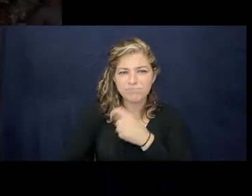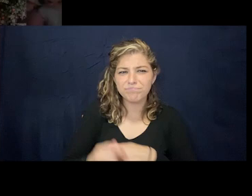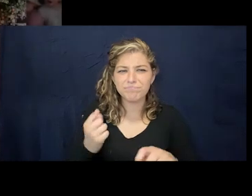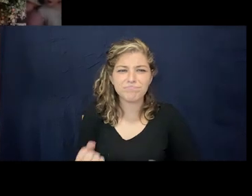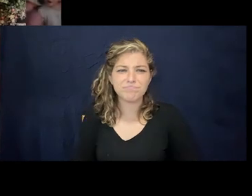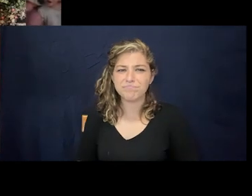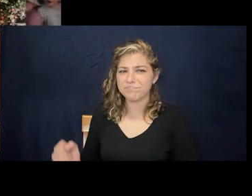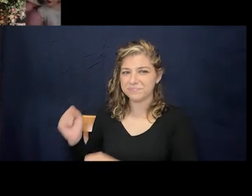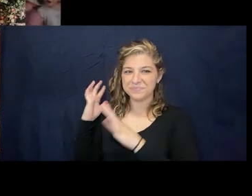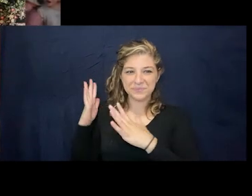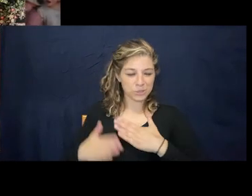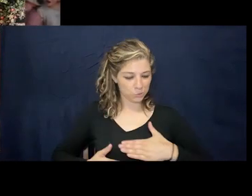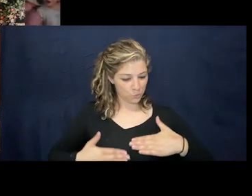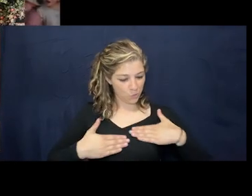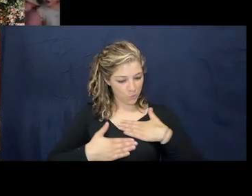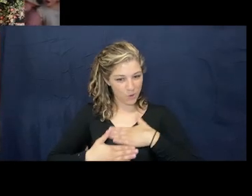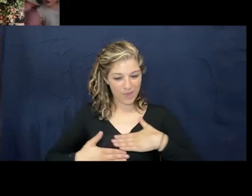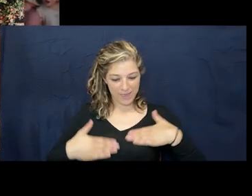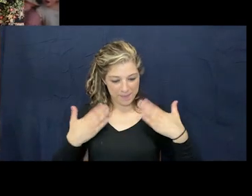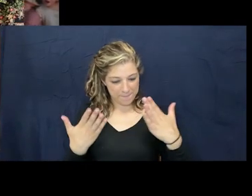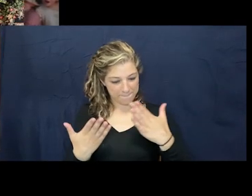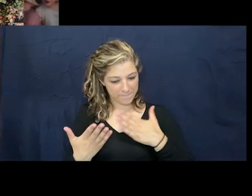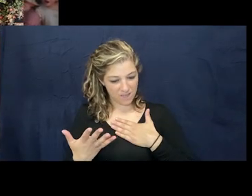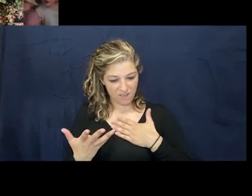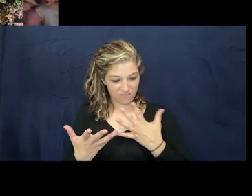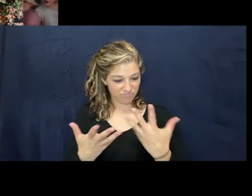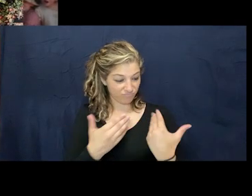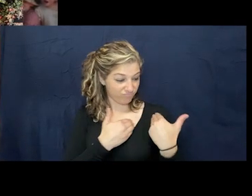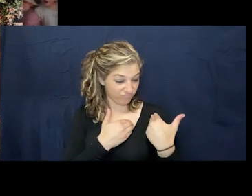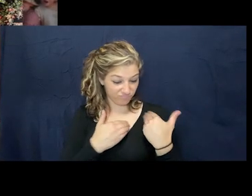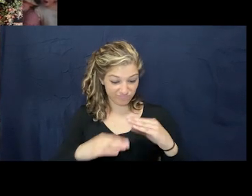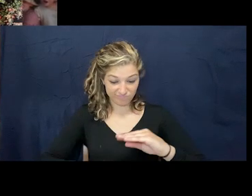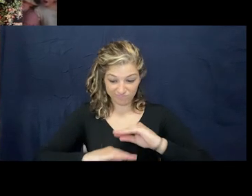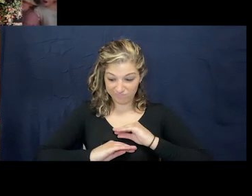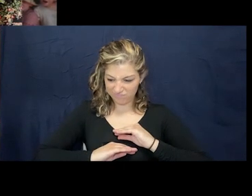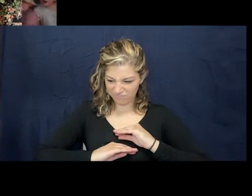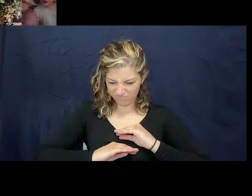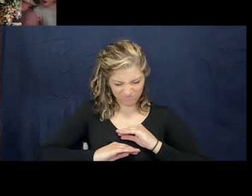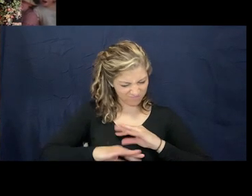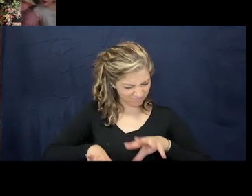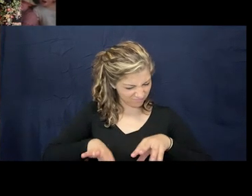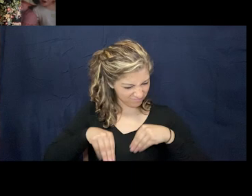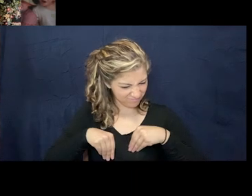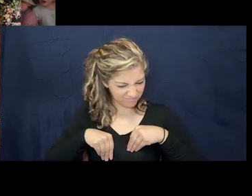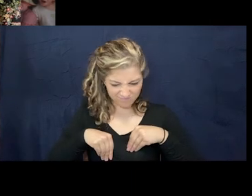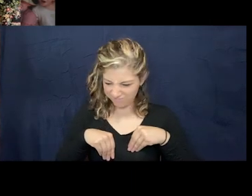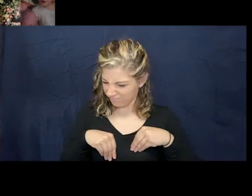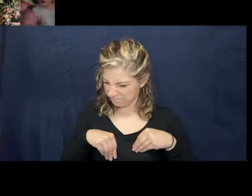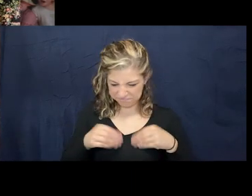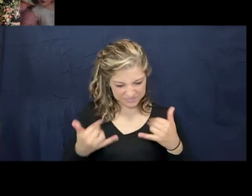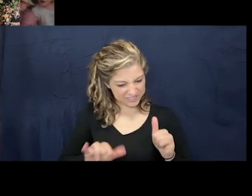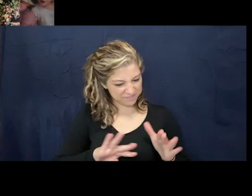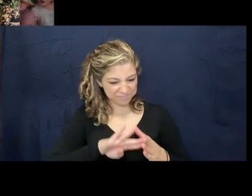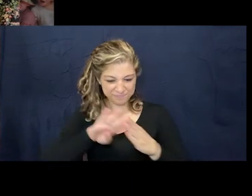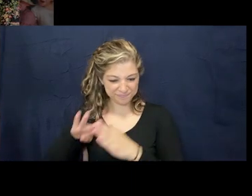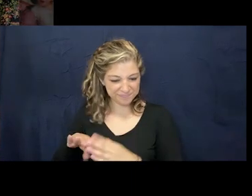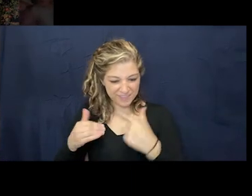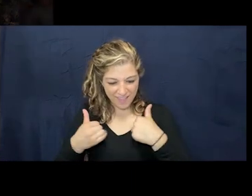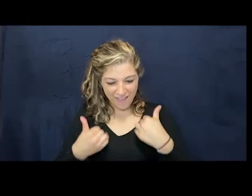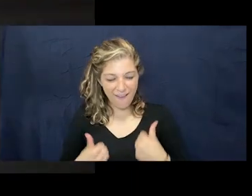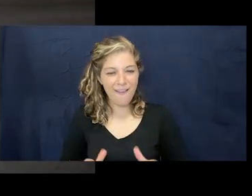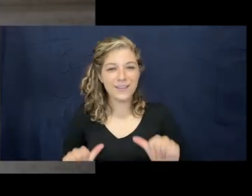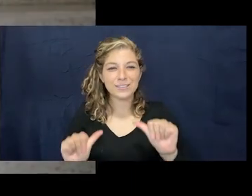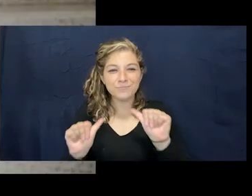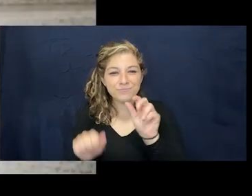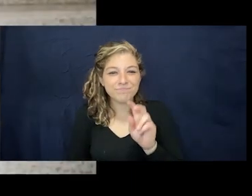shed old pain and enjoy just receiving my bliss. Still I